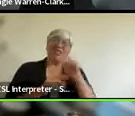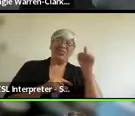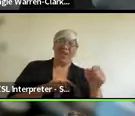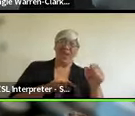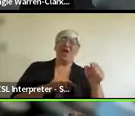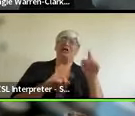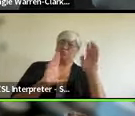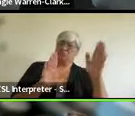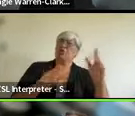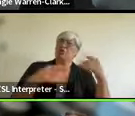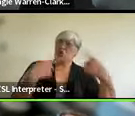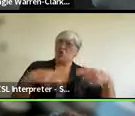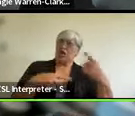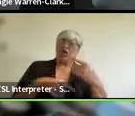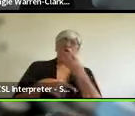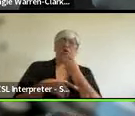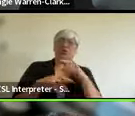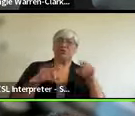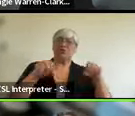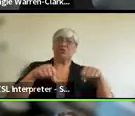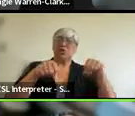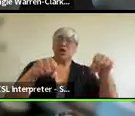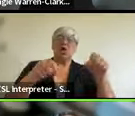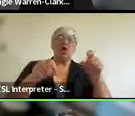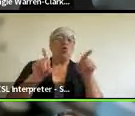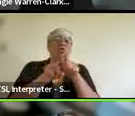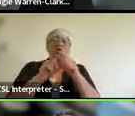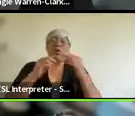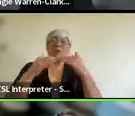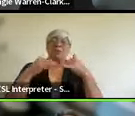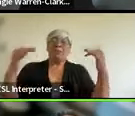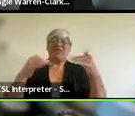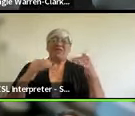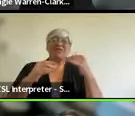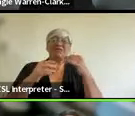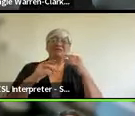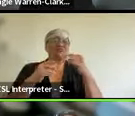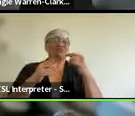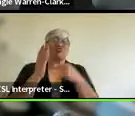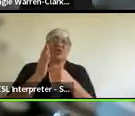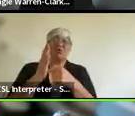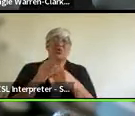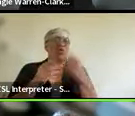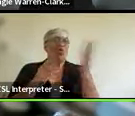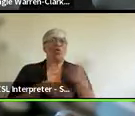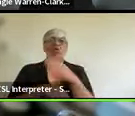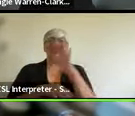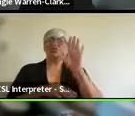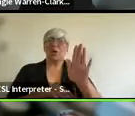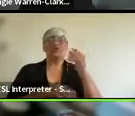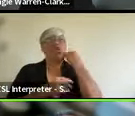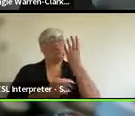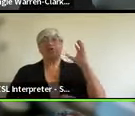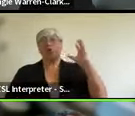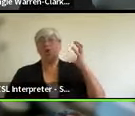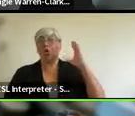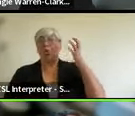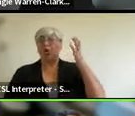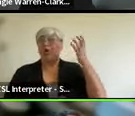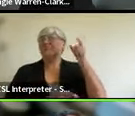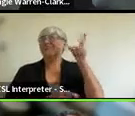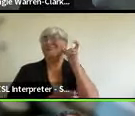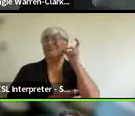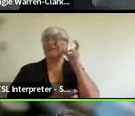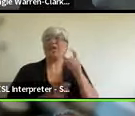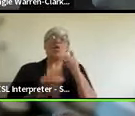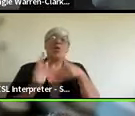of consideration. Of course, public transport includes audio descriptions, all the stops on the subway. Up to Boston, Perkins